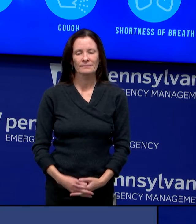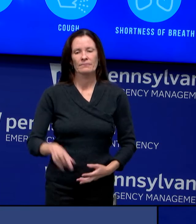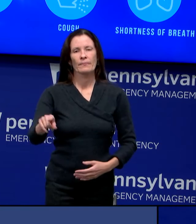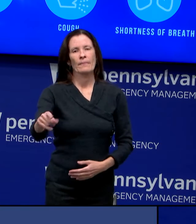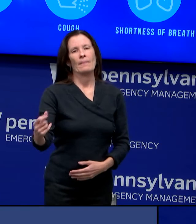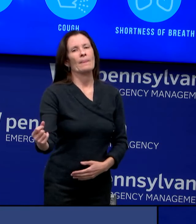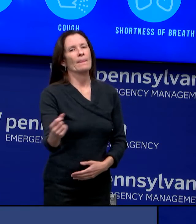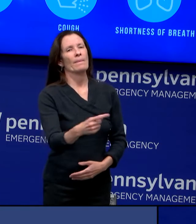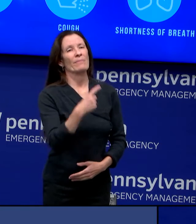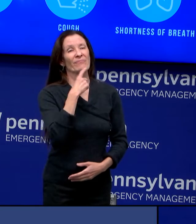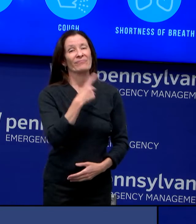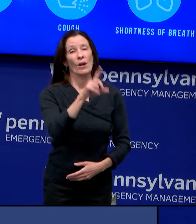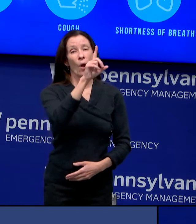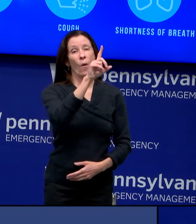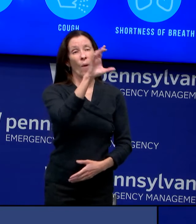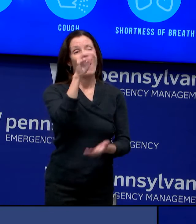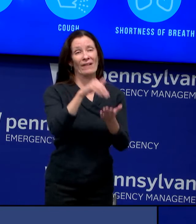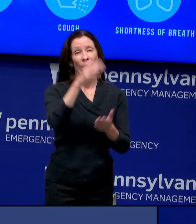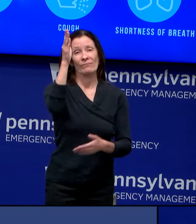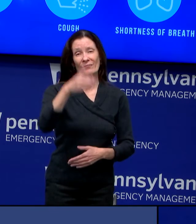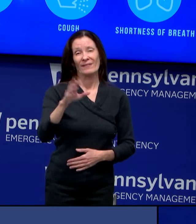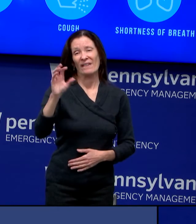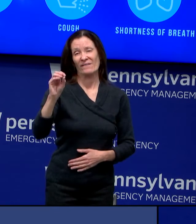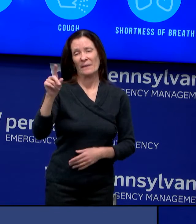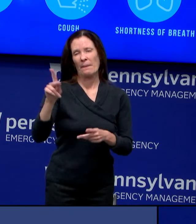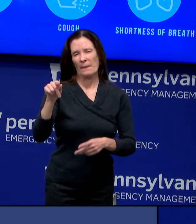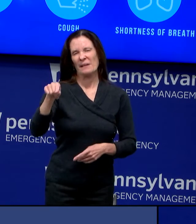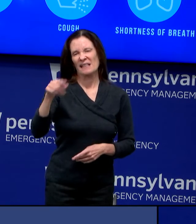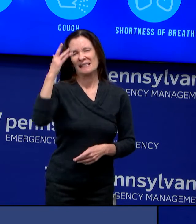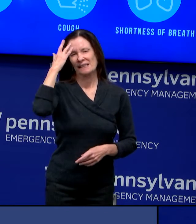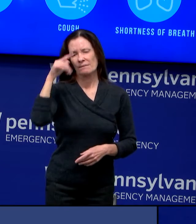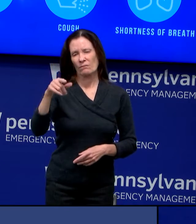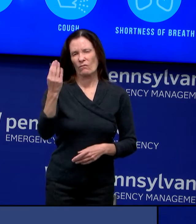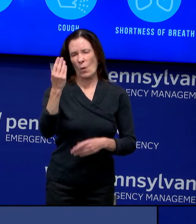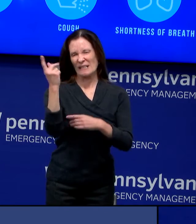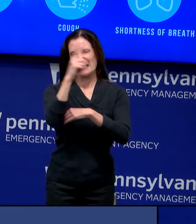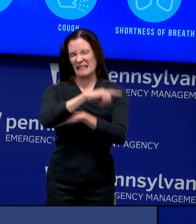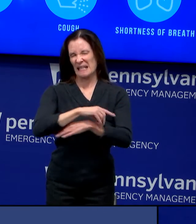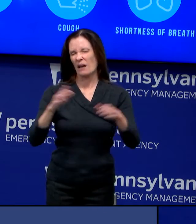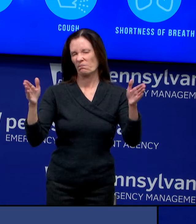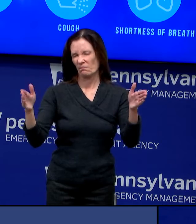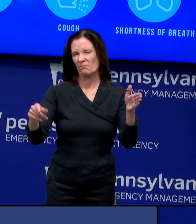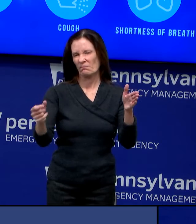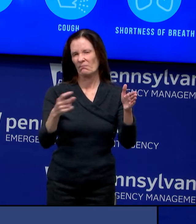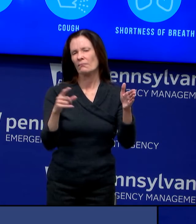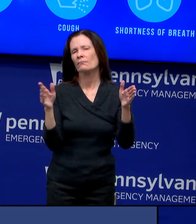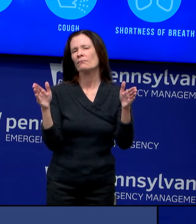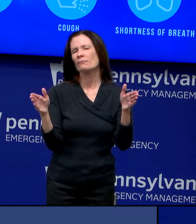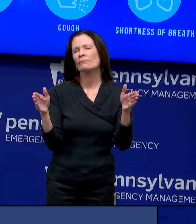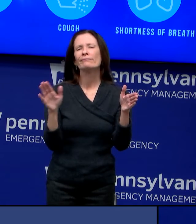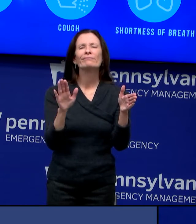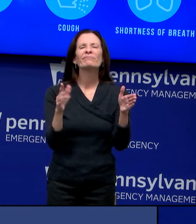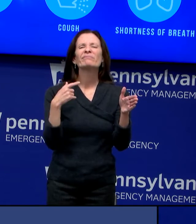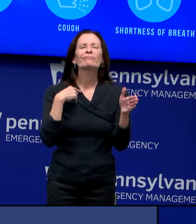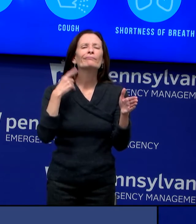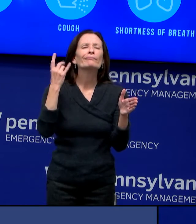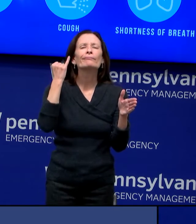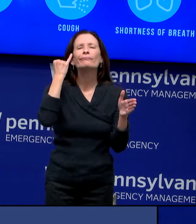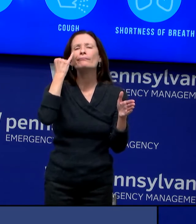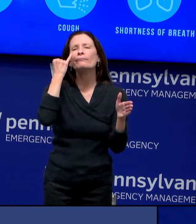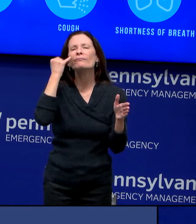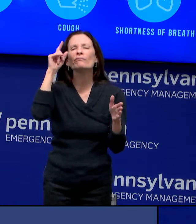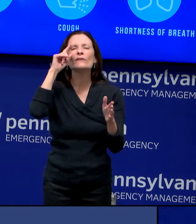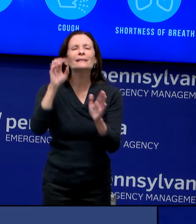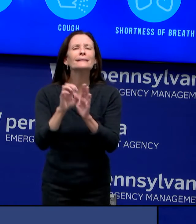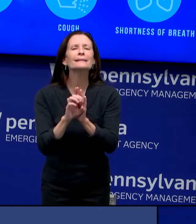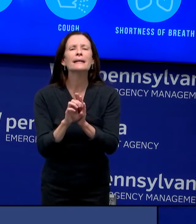hypothetical, if a county had exactly 100,000 people, if the county reported 49 new cases over the course of 14 days, would it meet